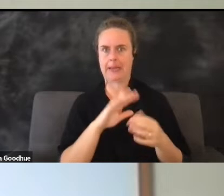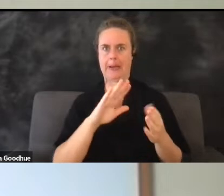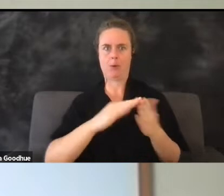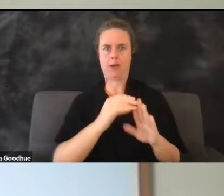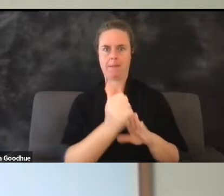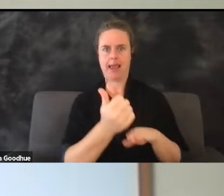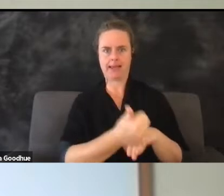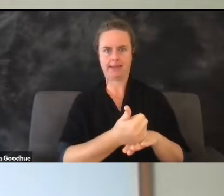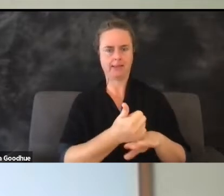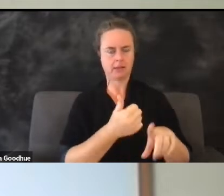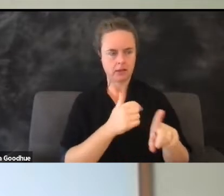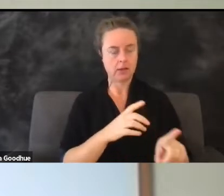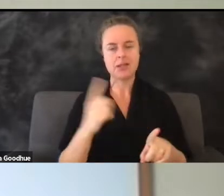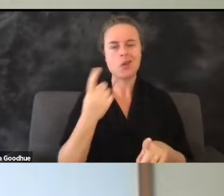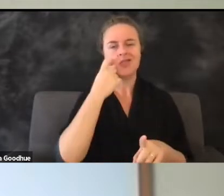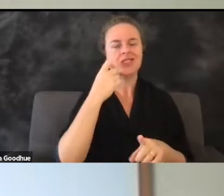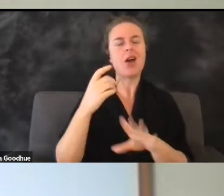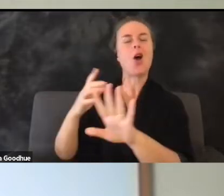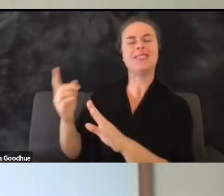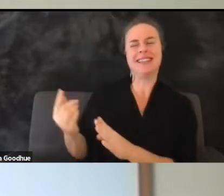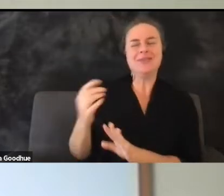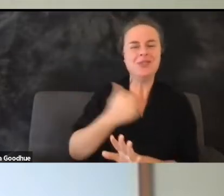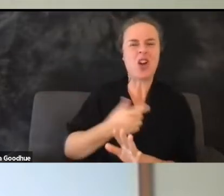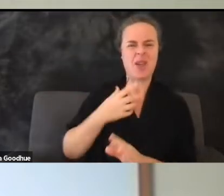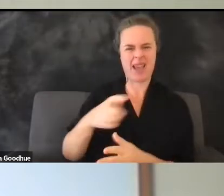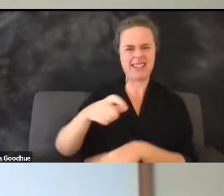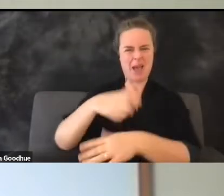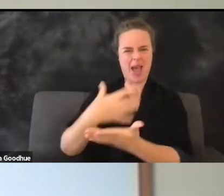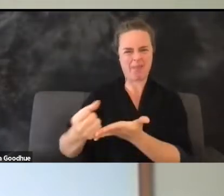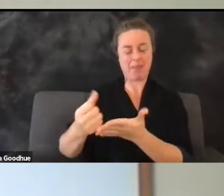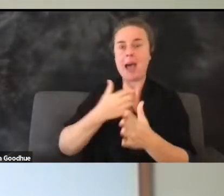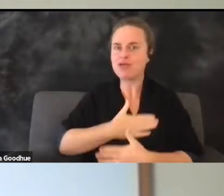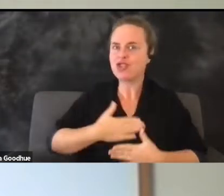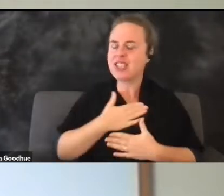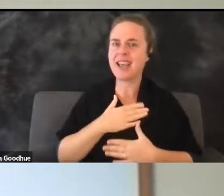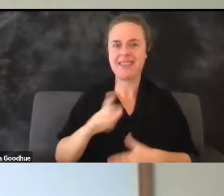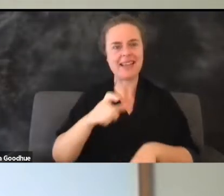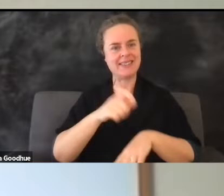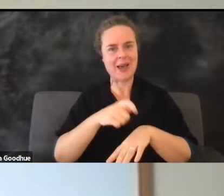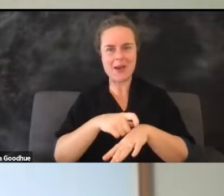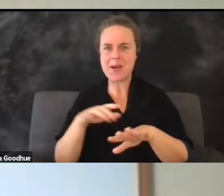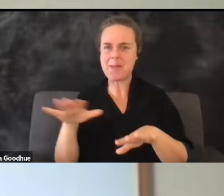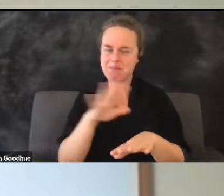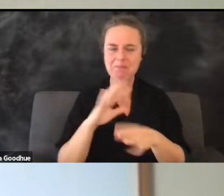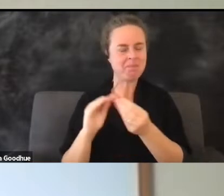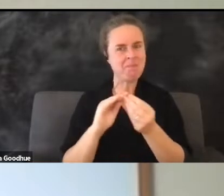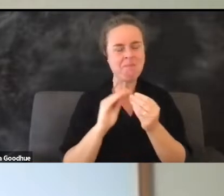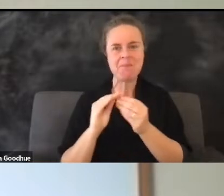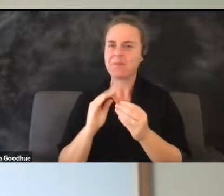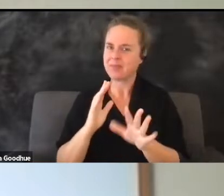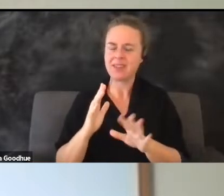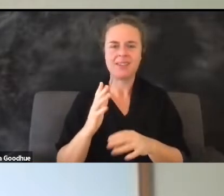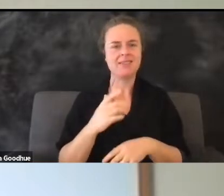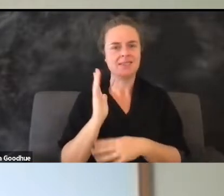of time, but I just wanted to reiterate that I really appreciate the time today. And I do feel like one of the pieces that I